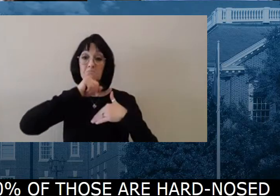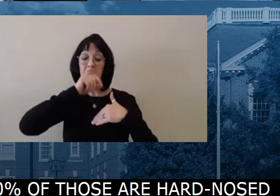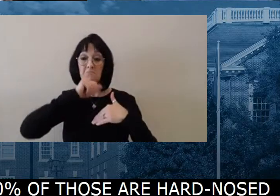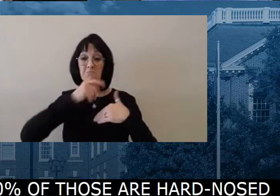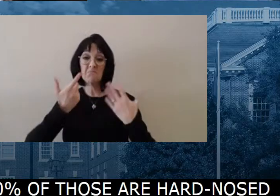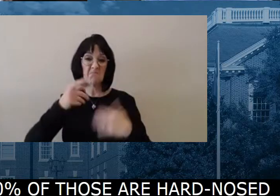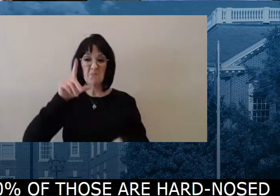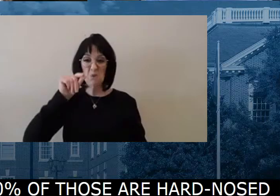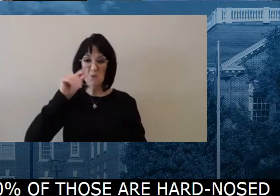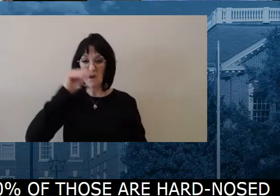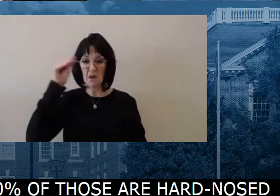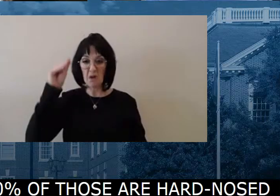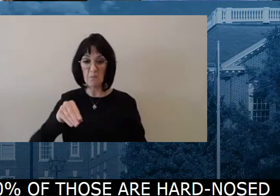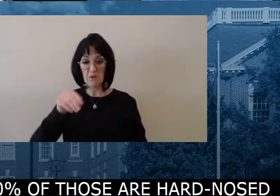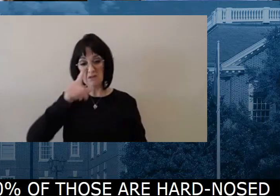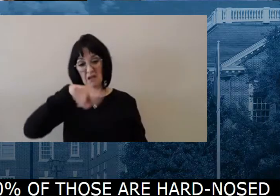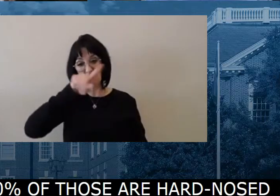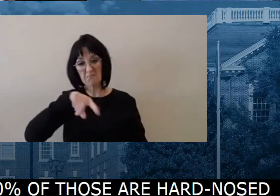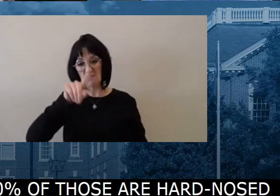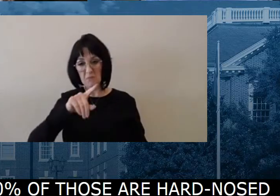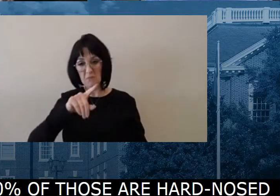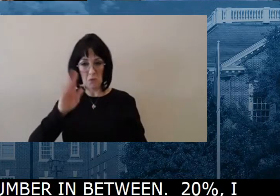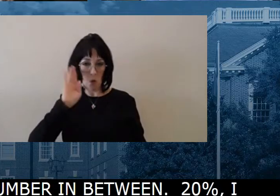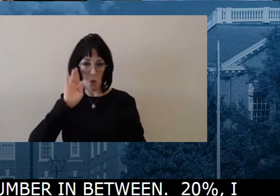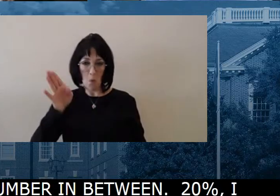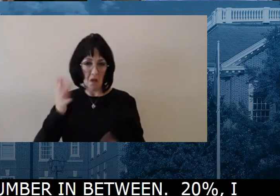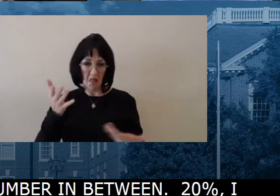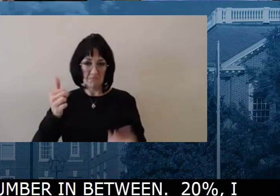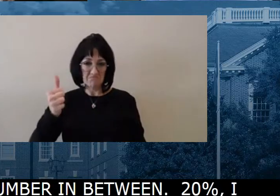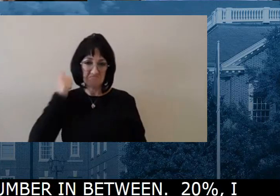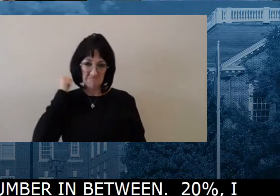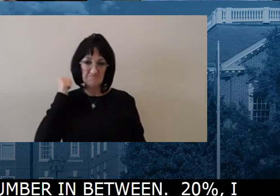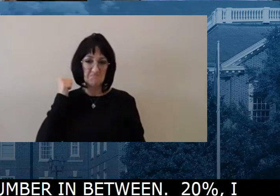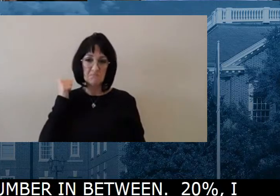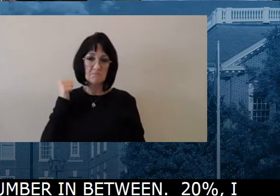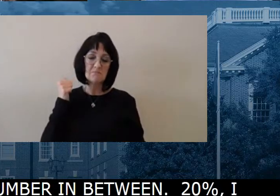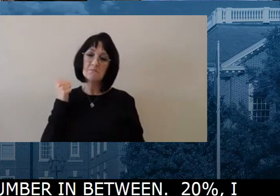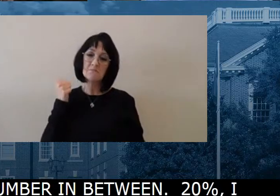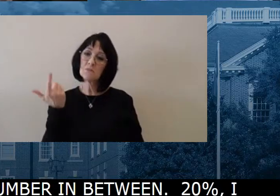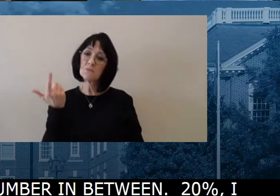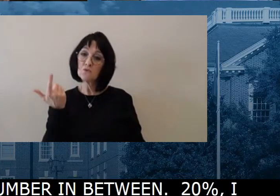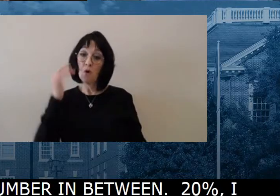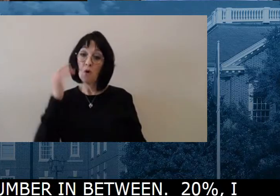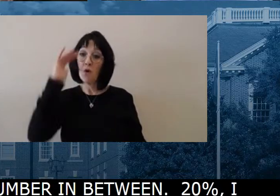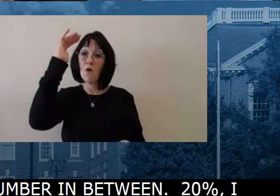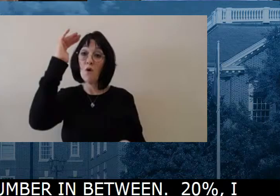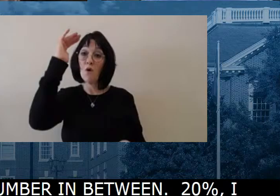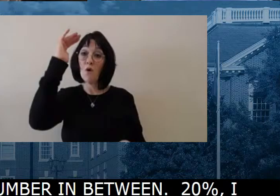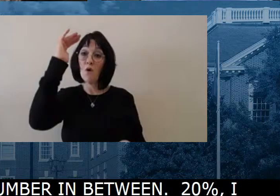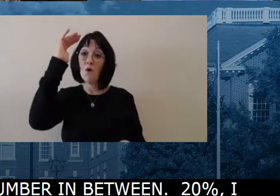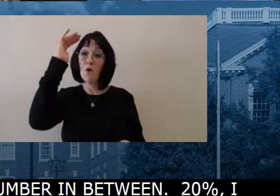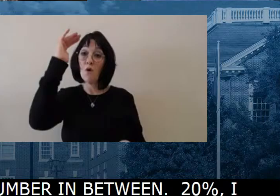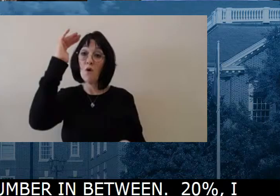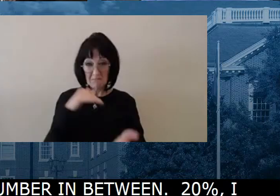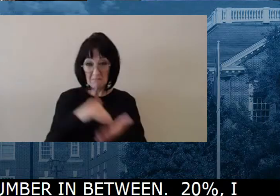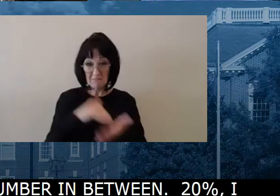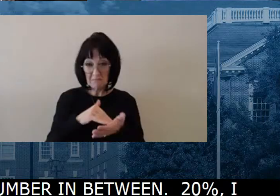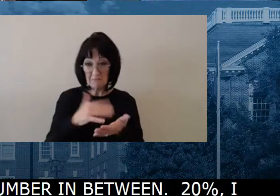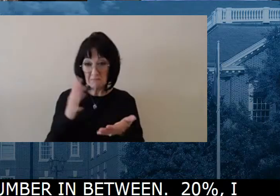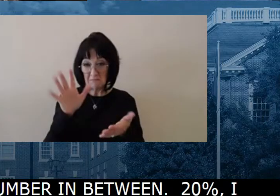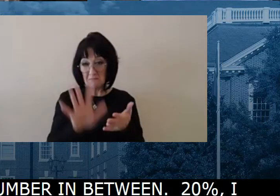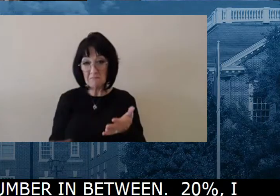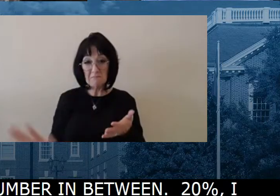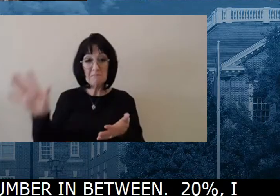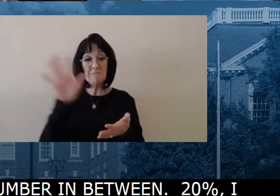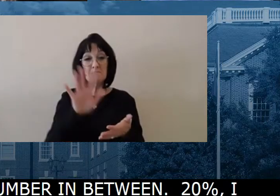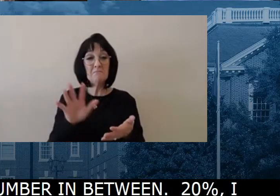figure out what that number is. Dr. Rattay, any different approach that you would take on that? Well, I mean, currently we're in 1B,